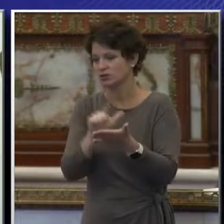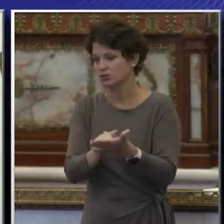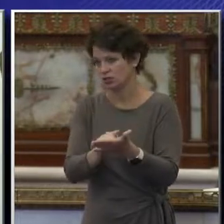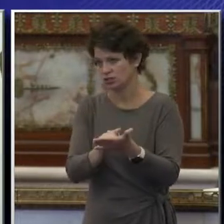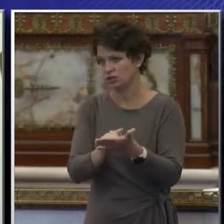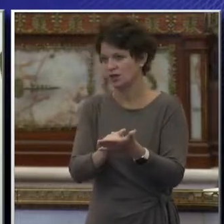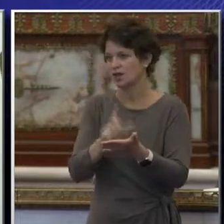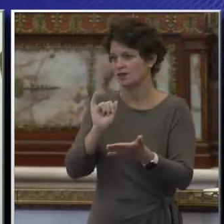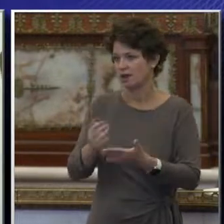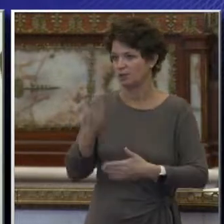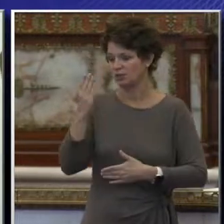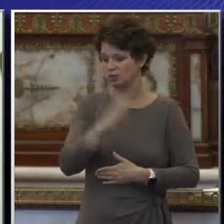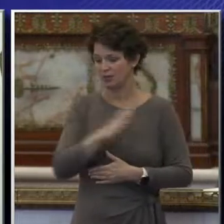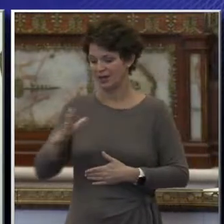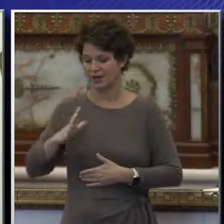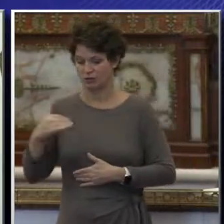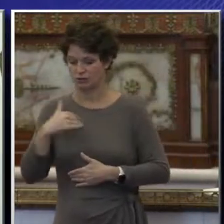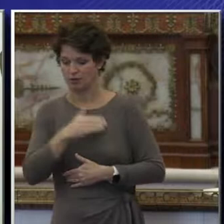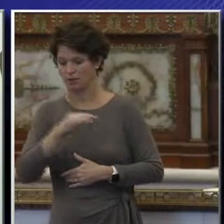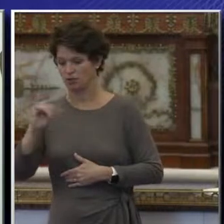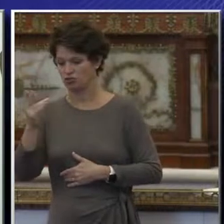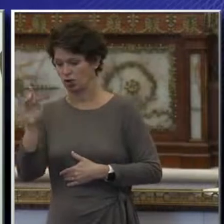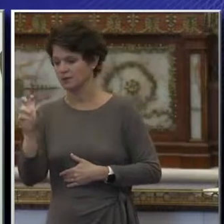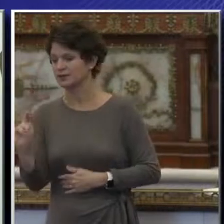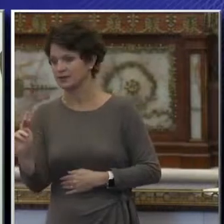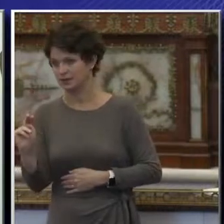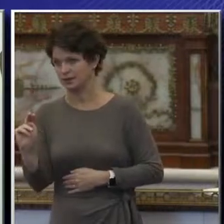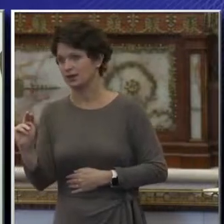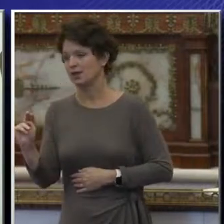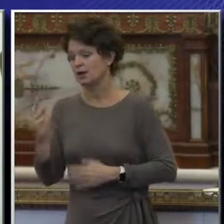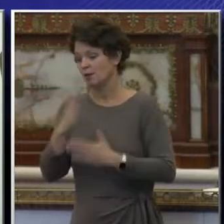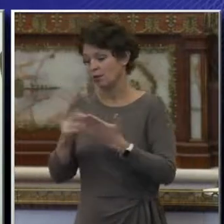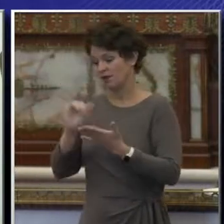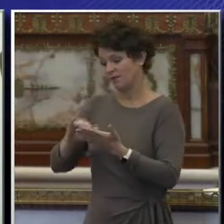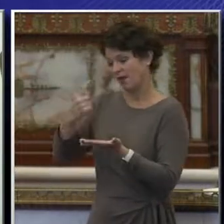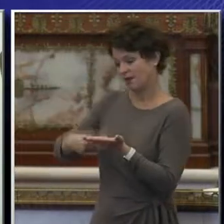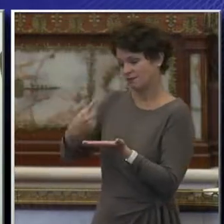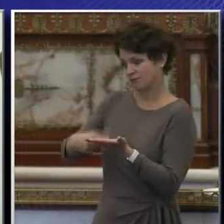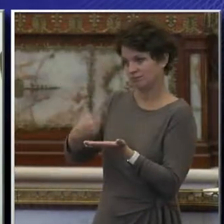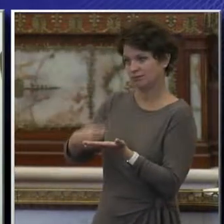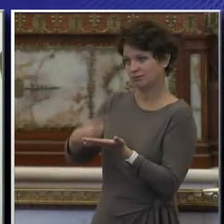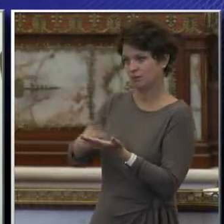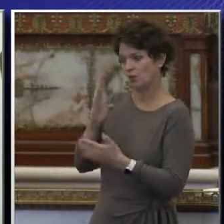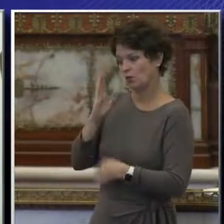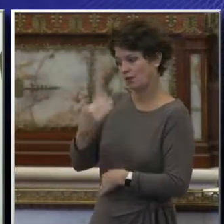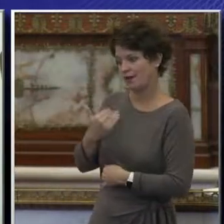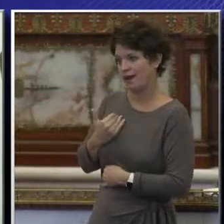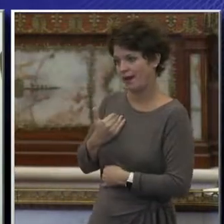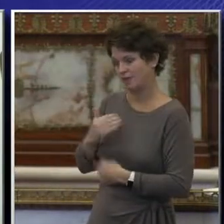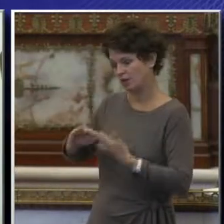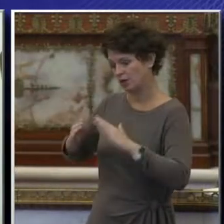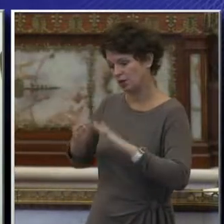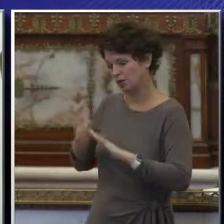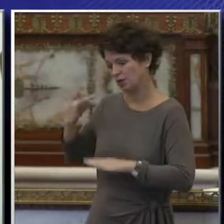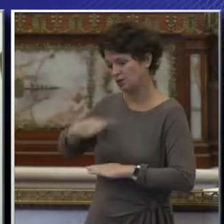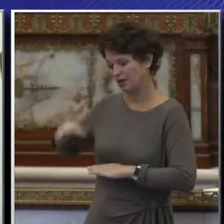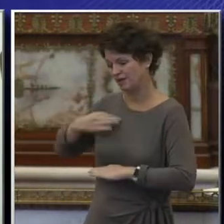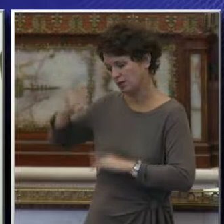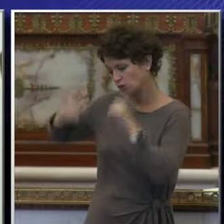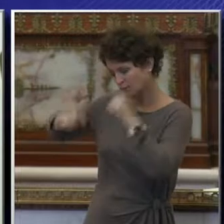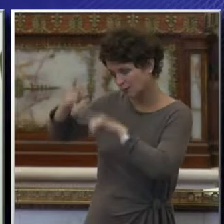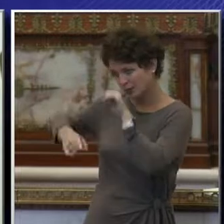would be introduced by Councilmember Johnson. And part of that conversation, there would be a community benefits